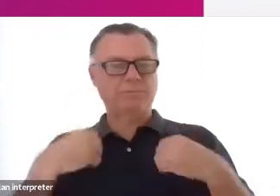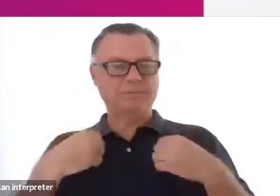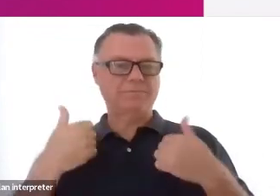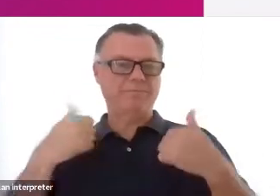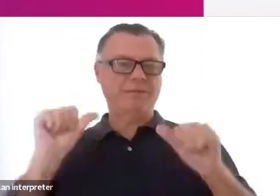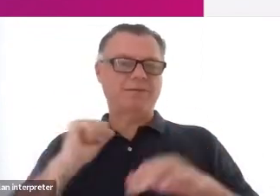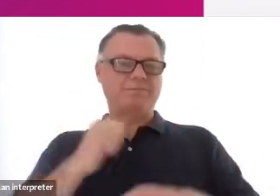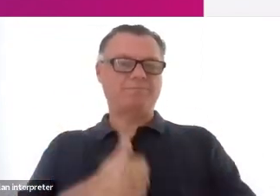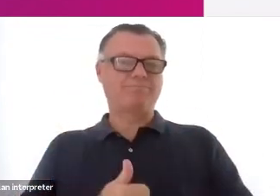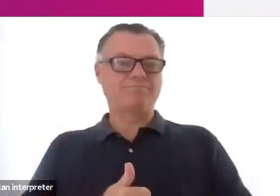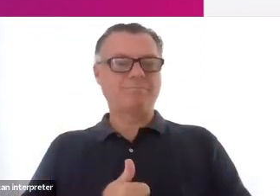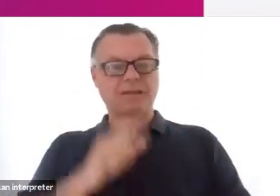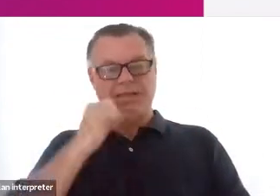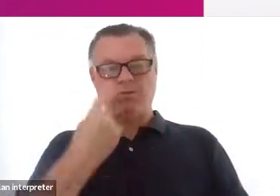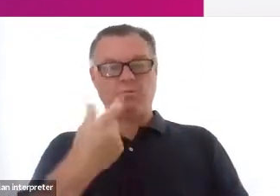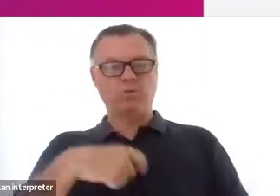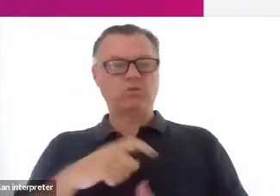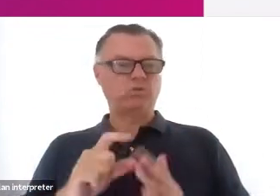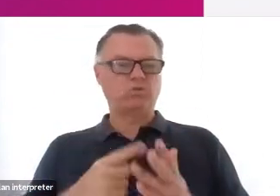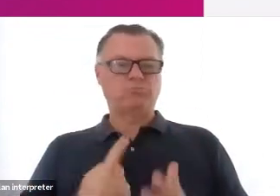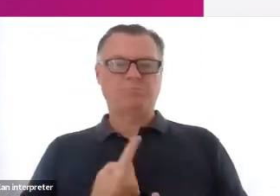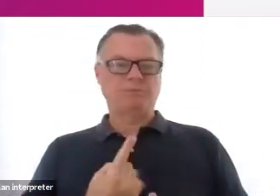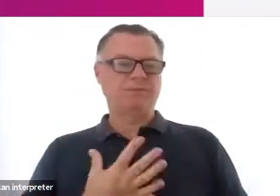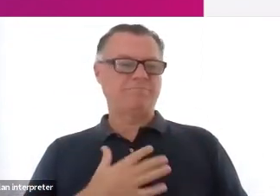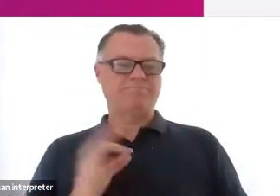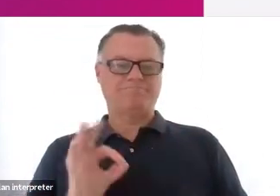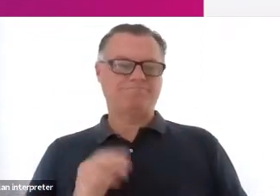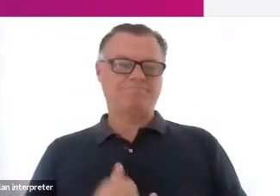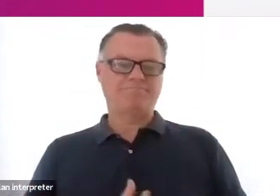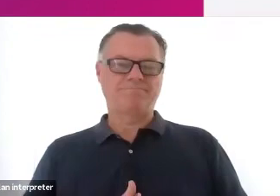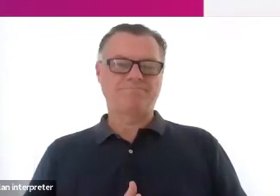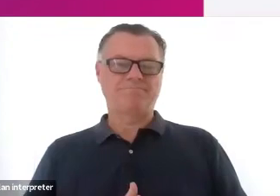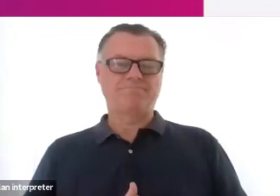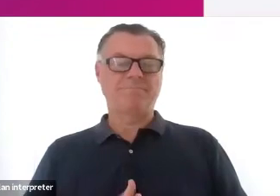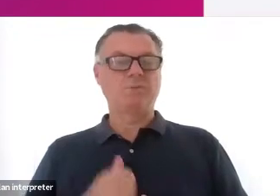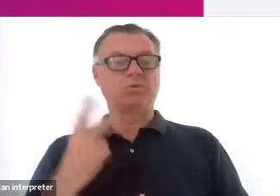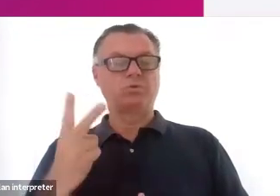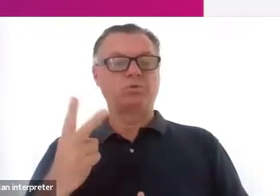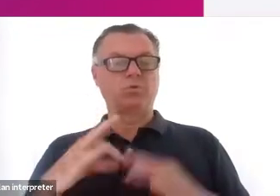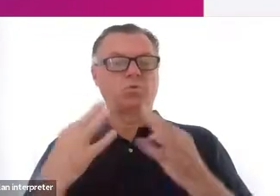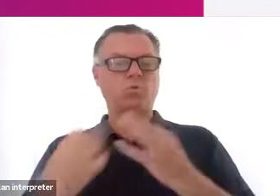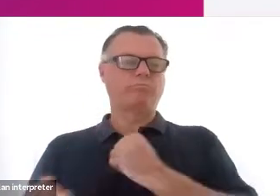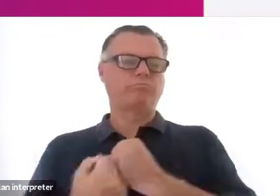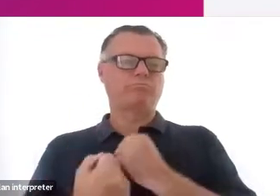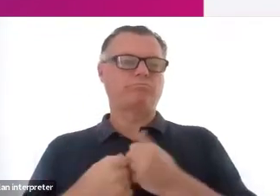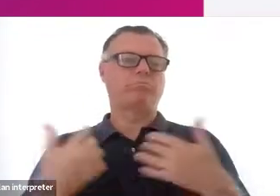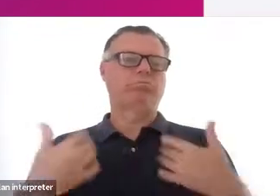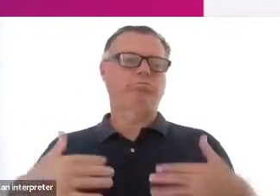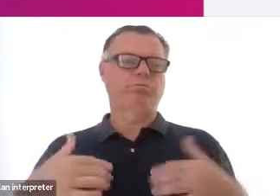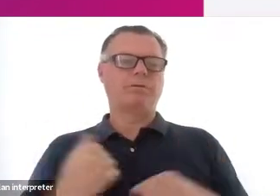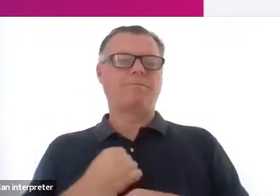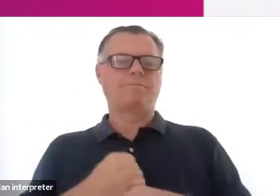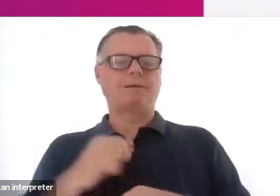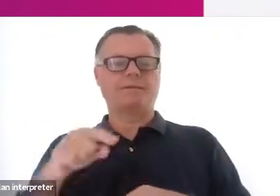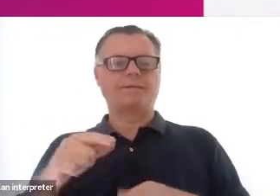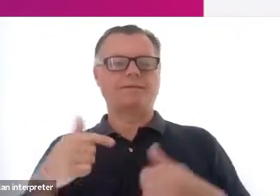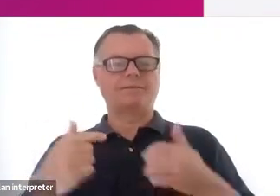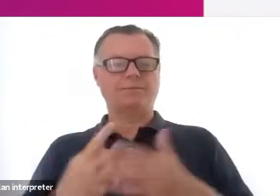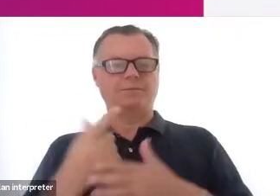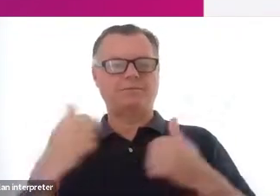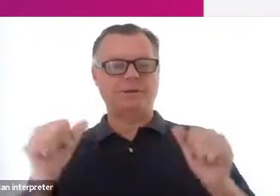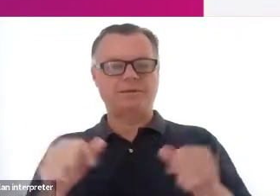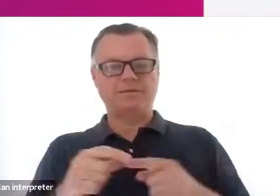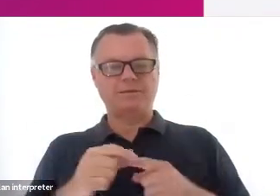Now, none of this happens alone, and so I want to start by acknowledging as well two of our supporting organisations who help make Launcher possible.